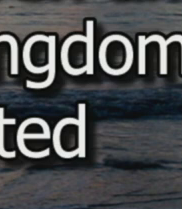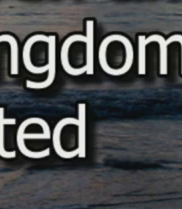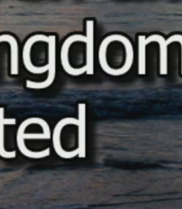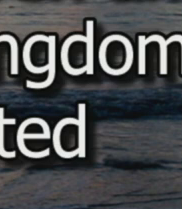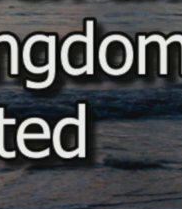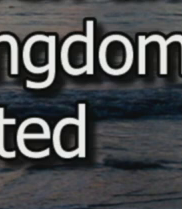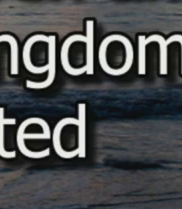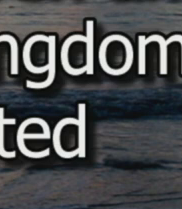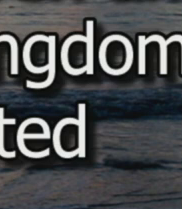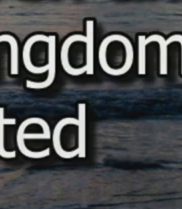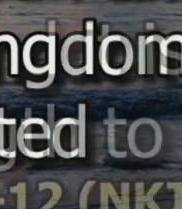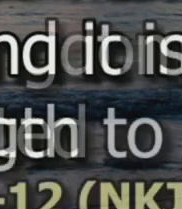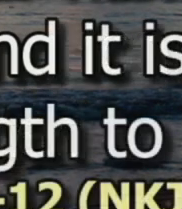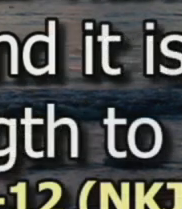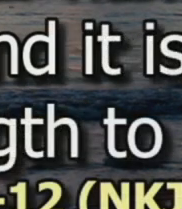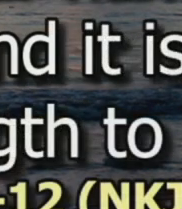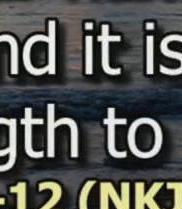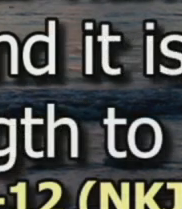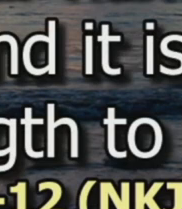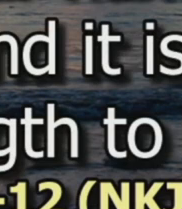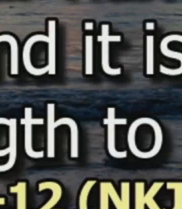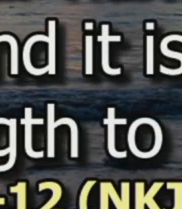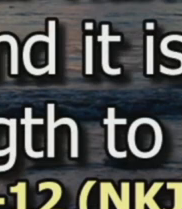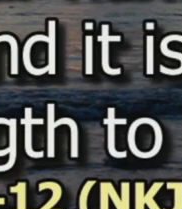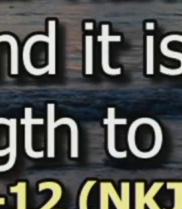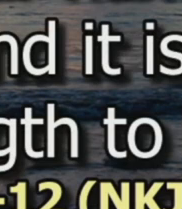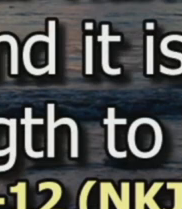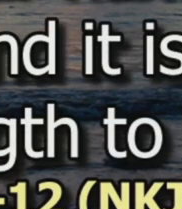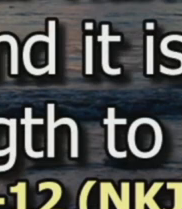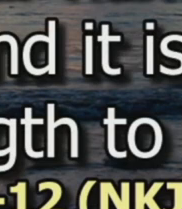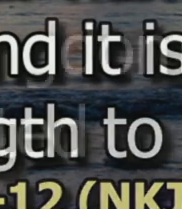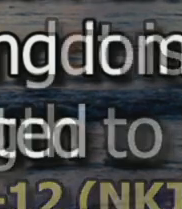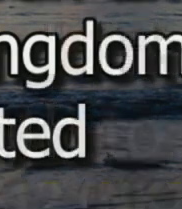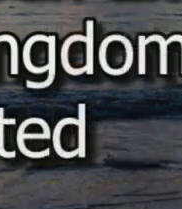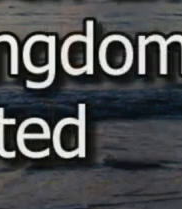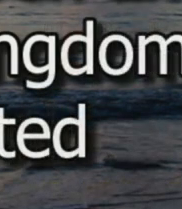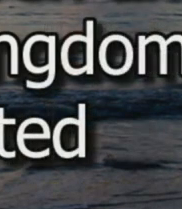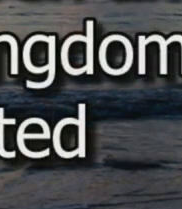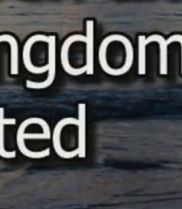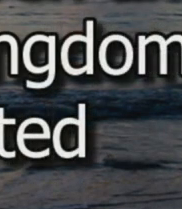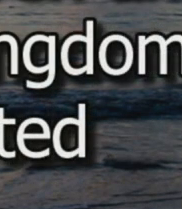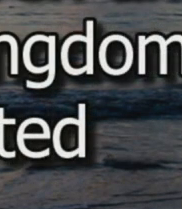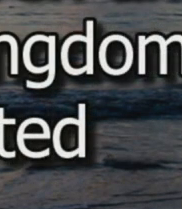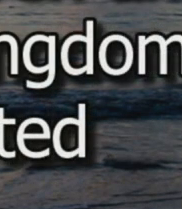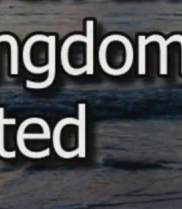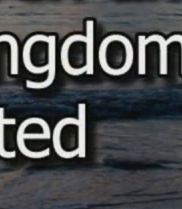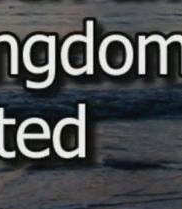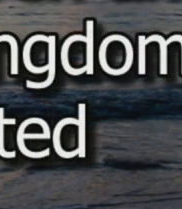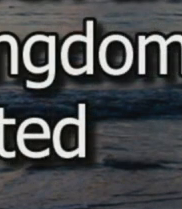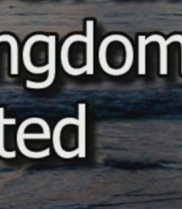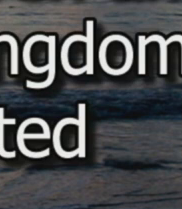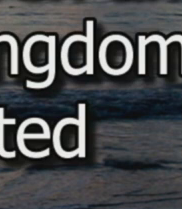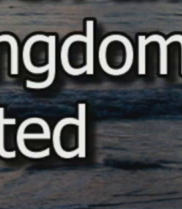exalted above all. When you think about that statement, Ukifikiria kuhusu andiko hilo, you wake up